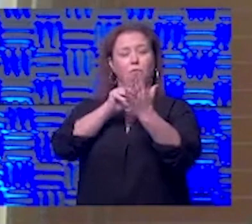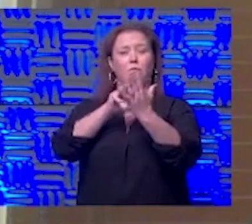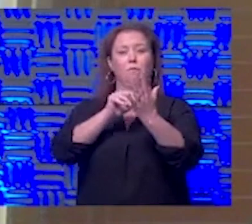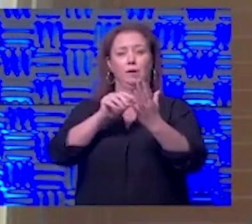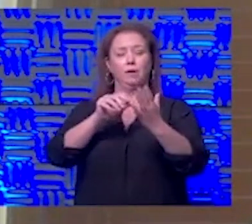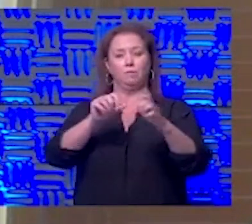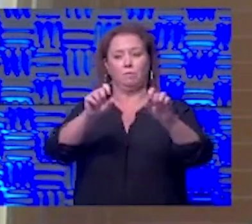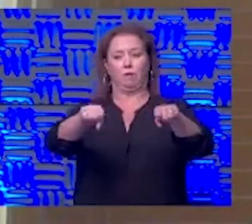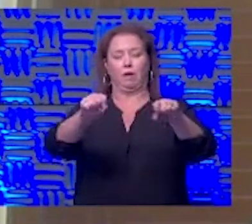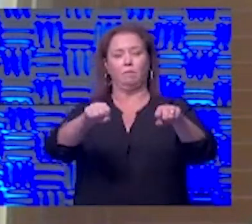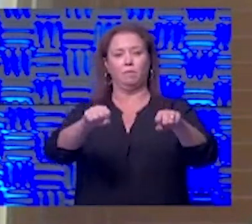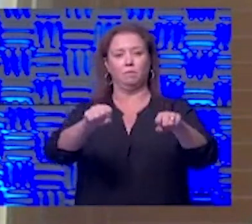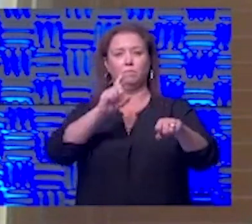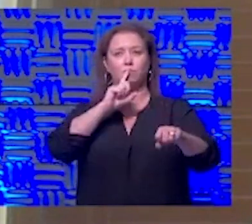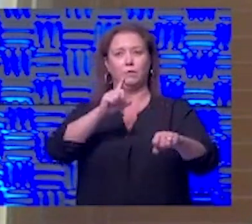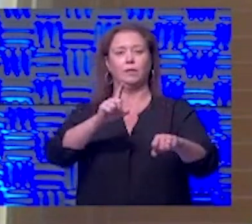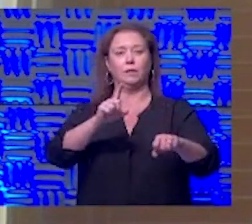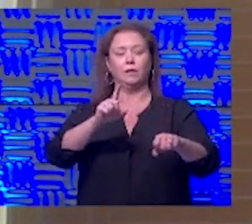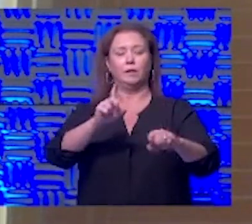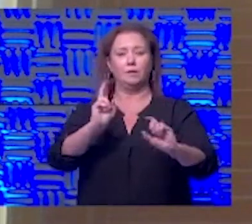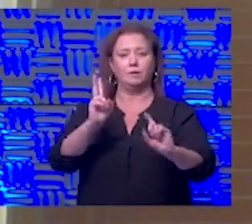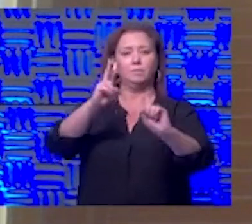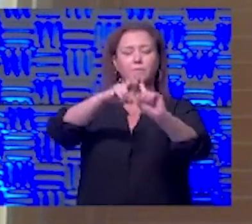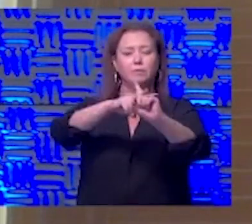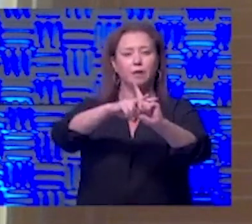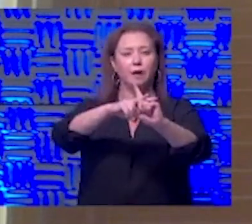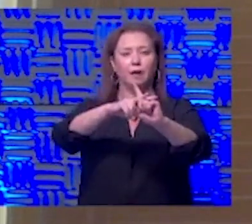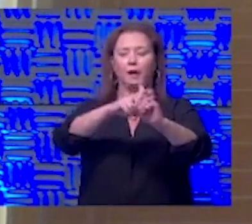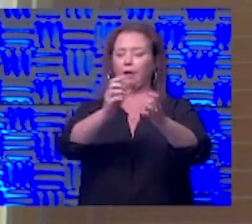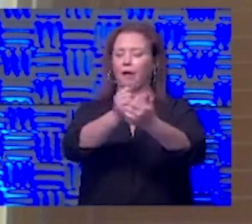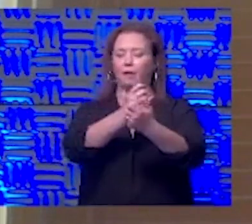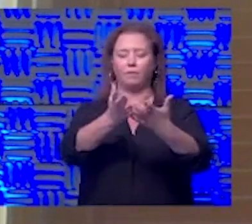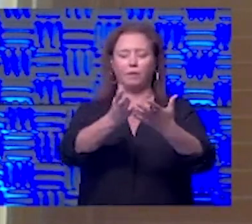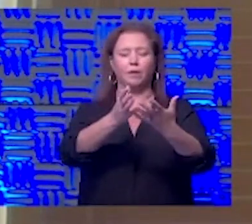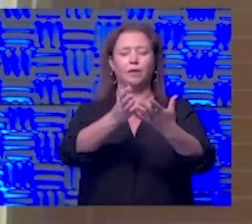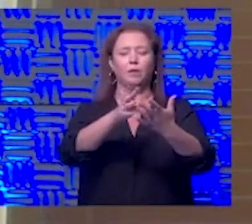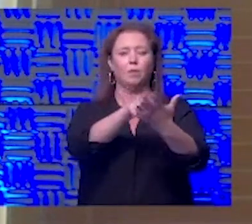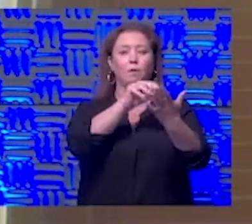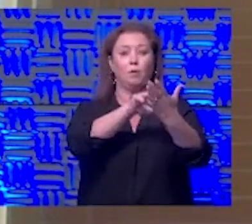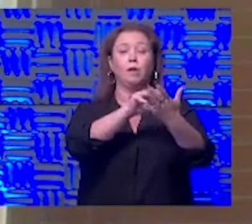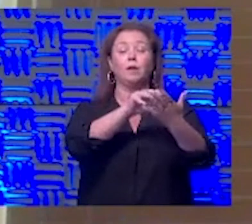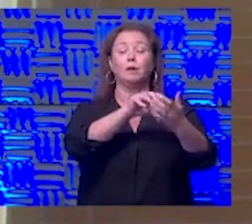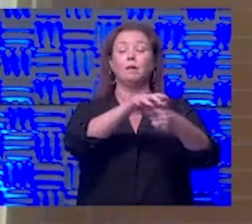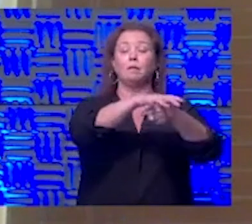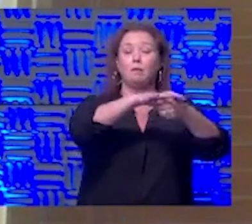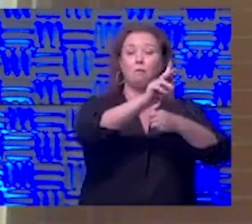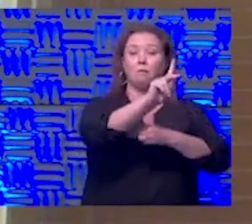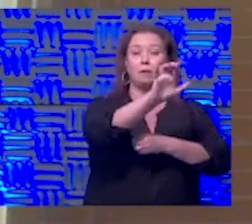able to apply the things that we're learning from both locally and nationally.